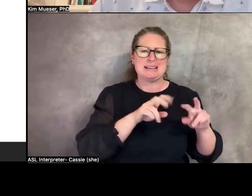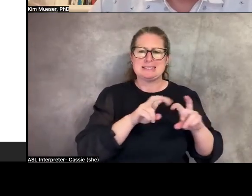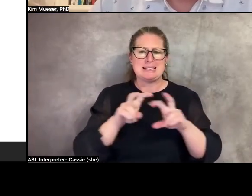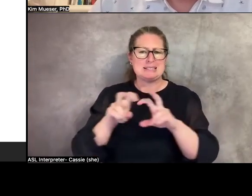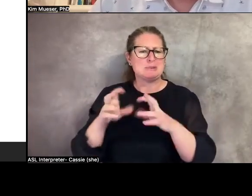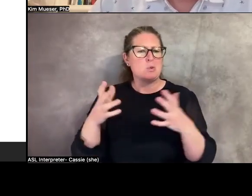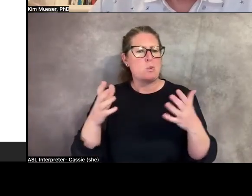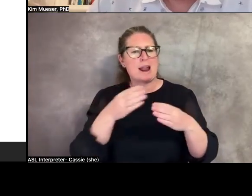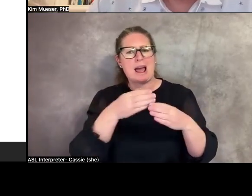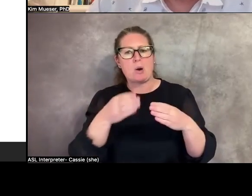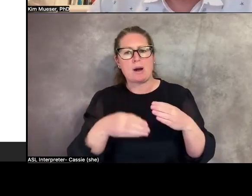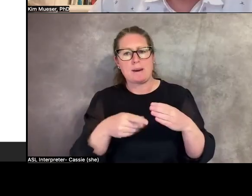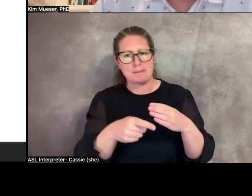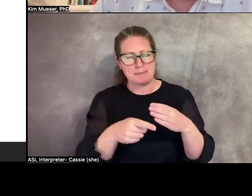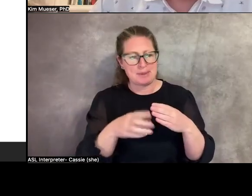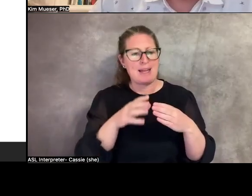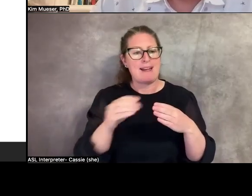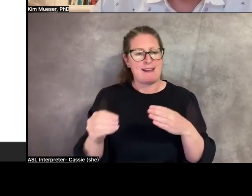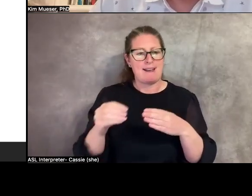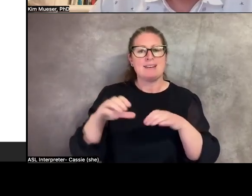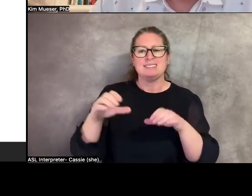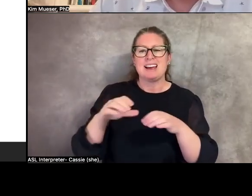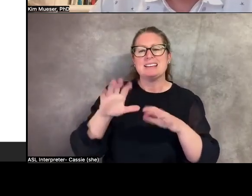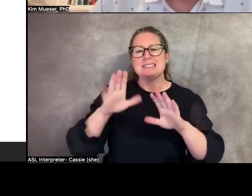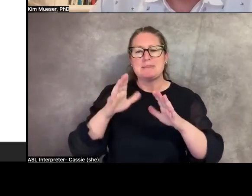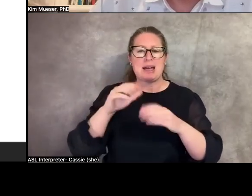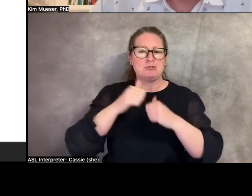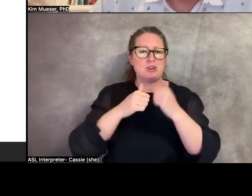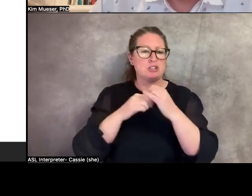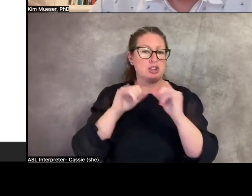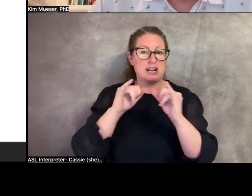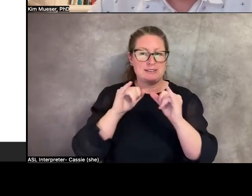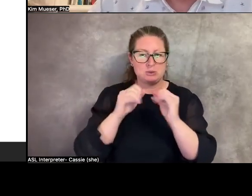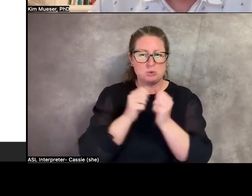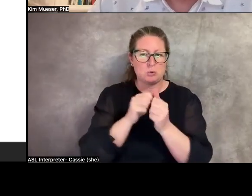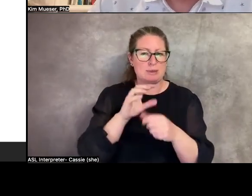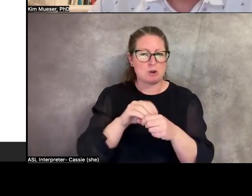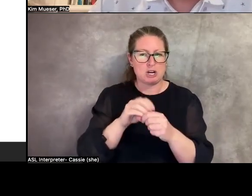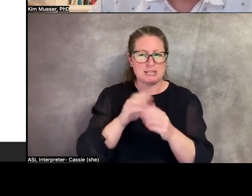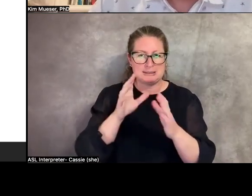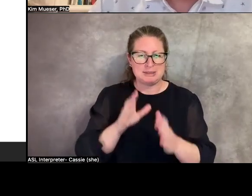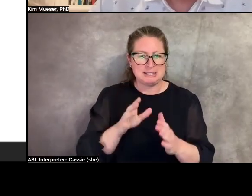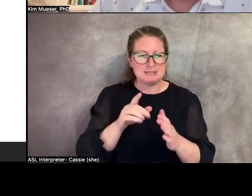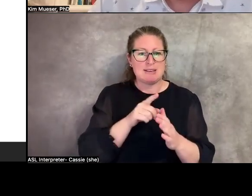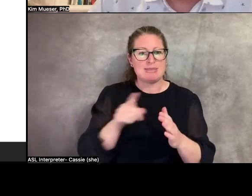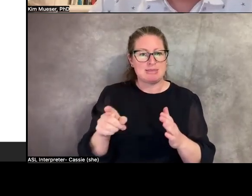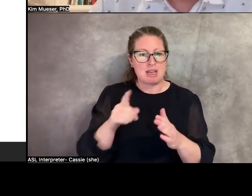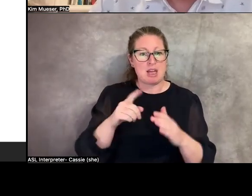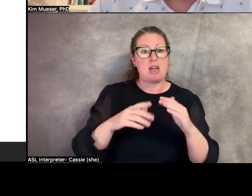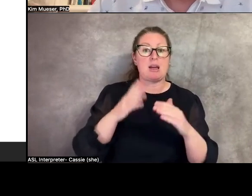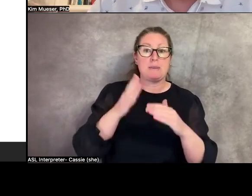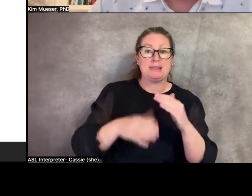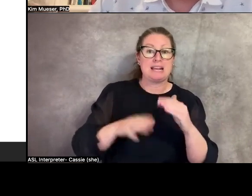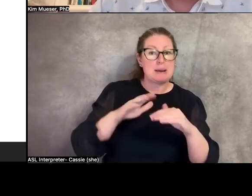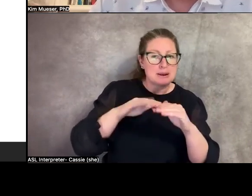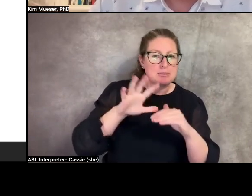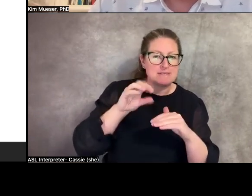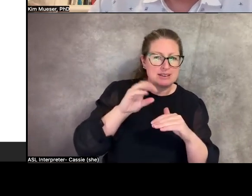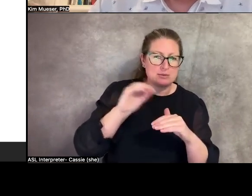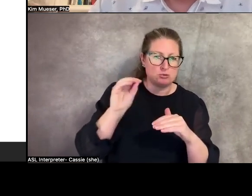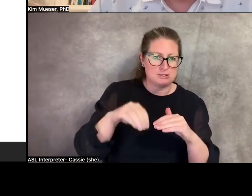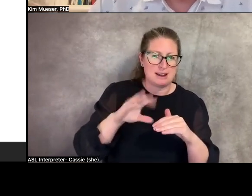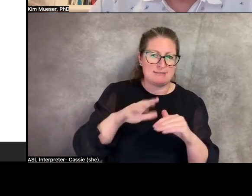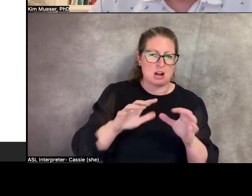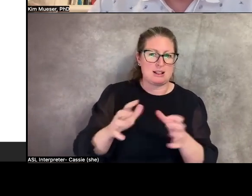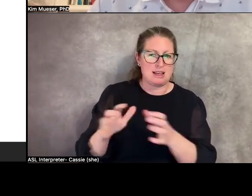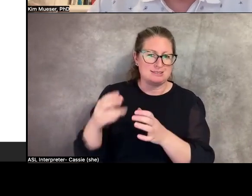outcomes. And then we also conducted semi-structured interviews with participants who completed at least 50% of the HHL classes